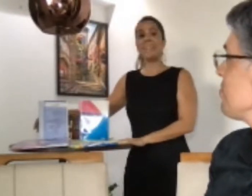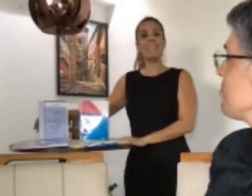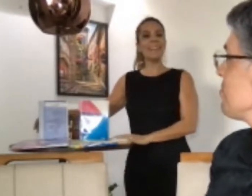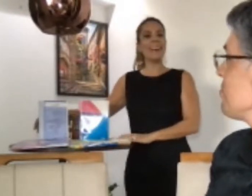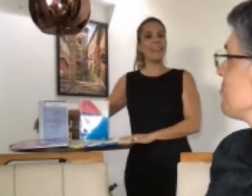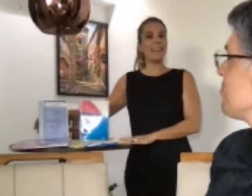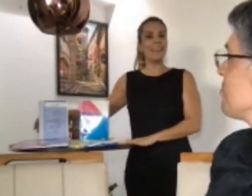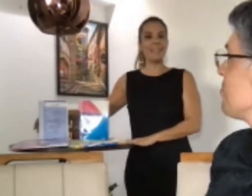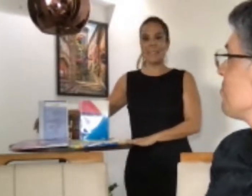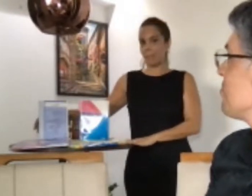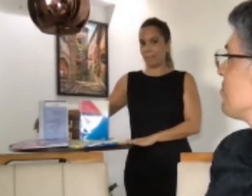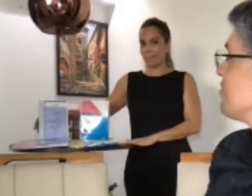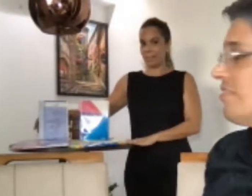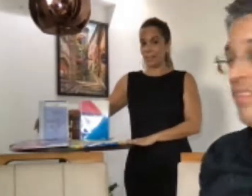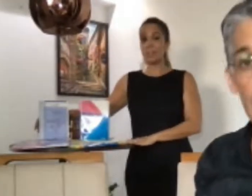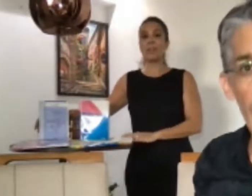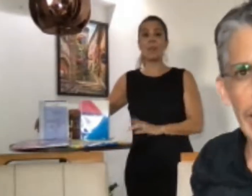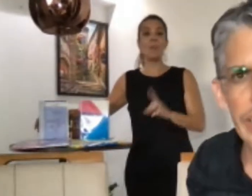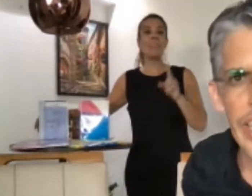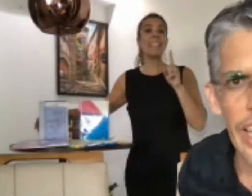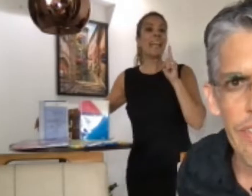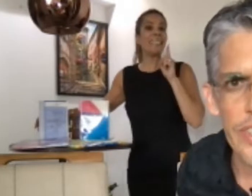with 9 gifts.